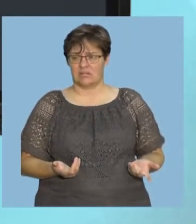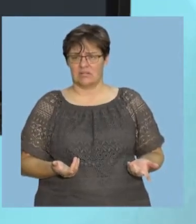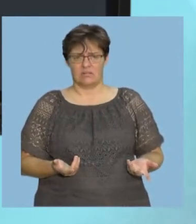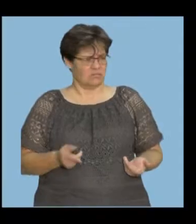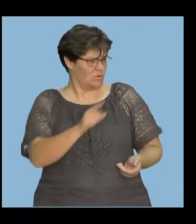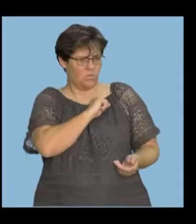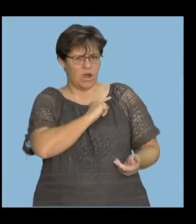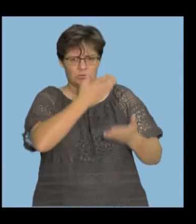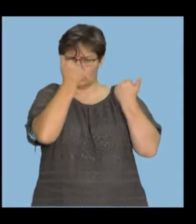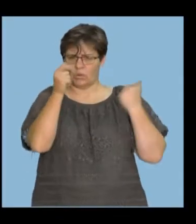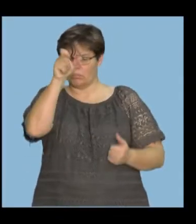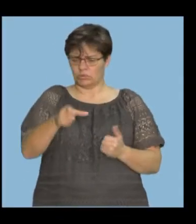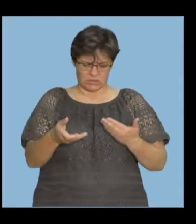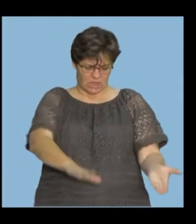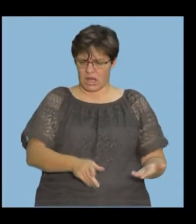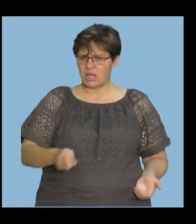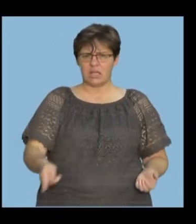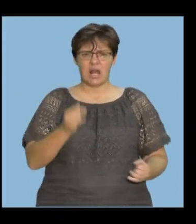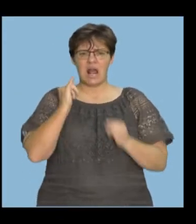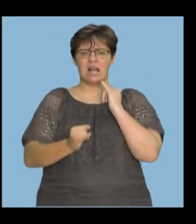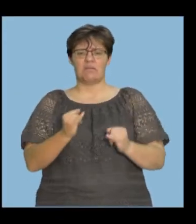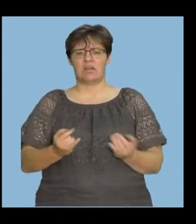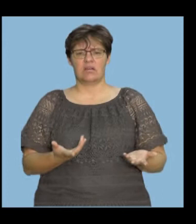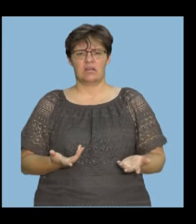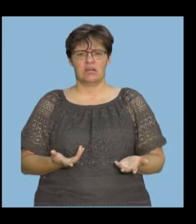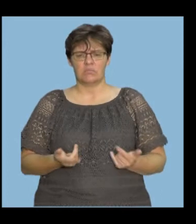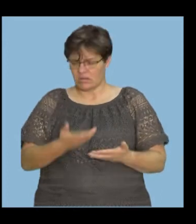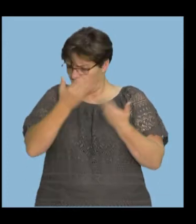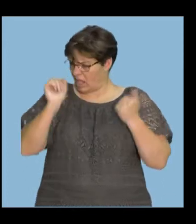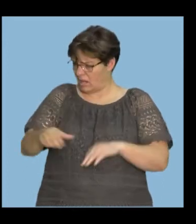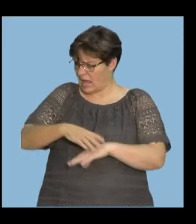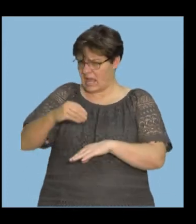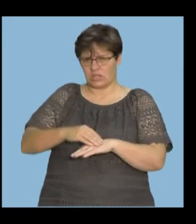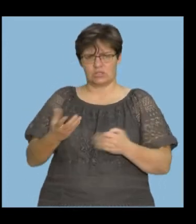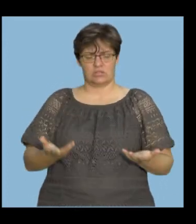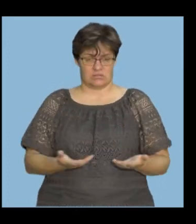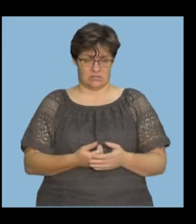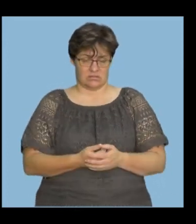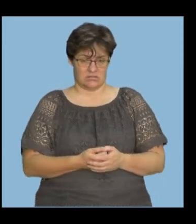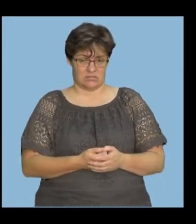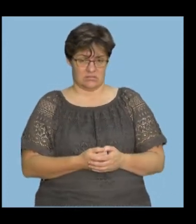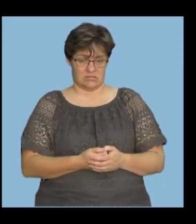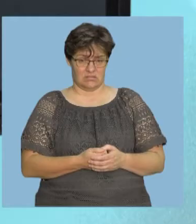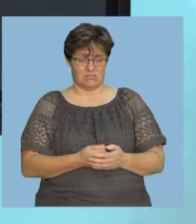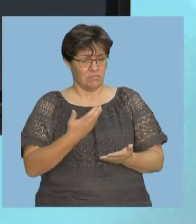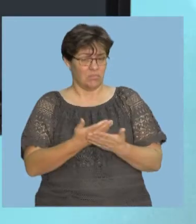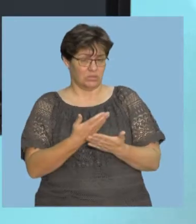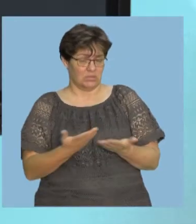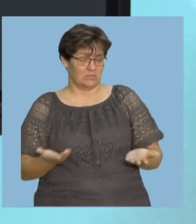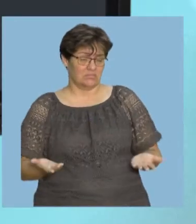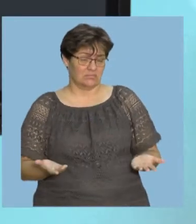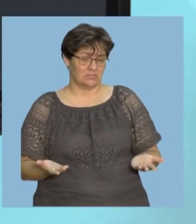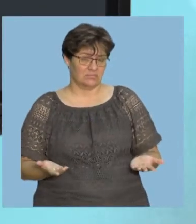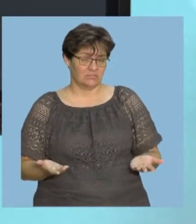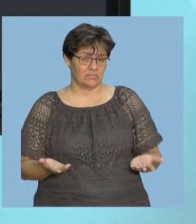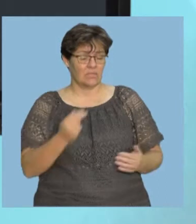we not know? We know that 11 people died from COVID-19, but we know their age. We don't know their age. It's possible